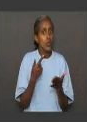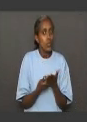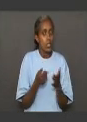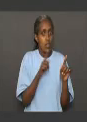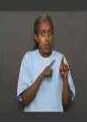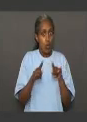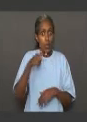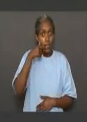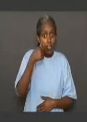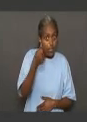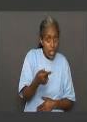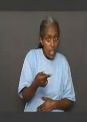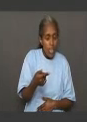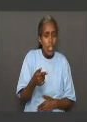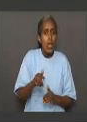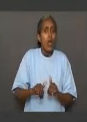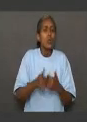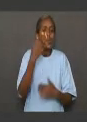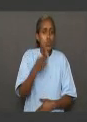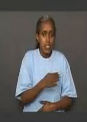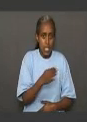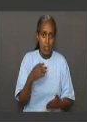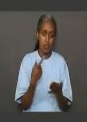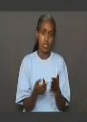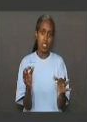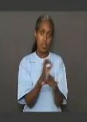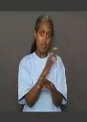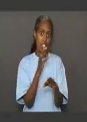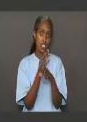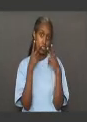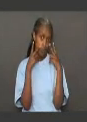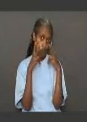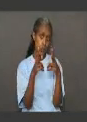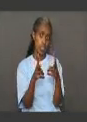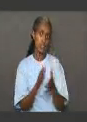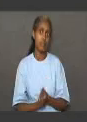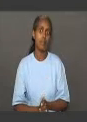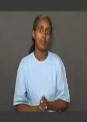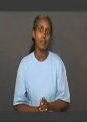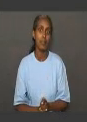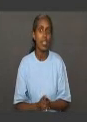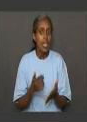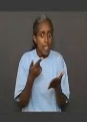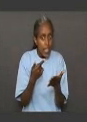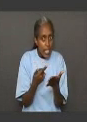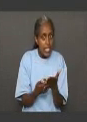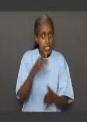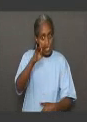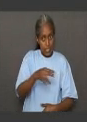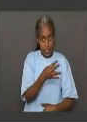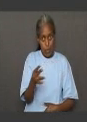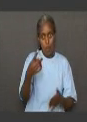already tell how the graph of this function will look. Here is our table